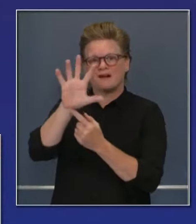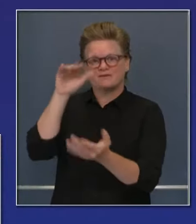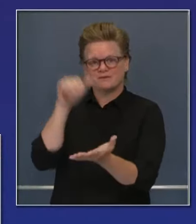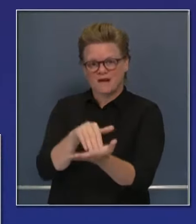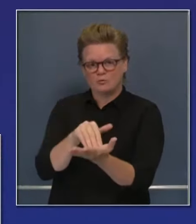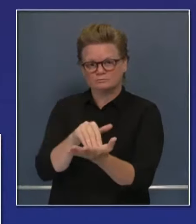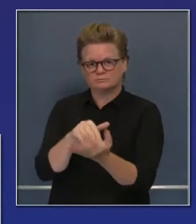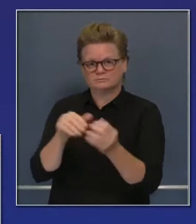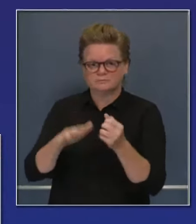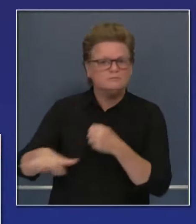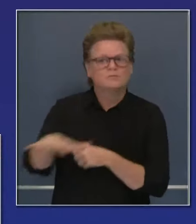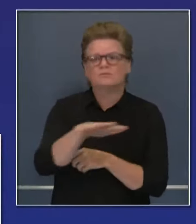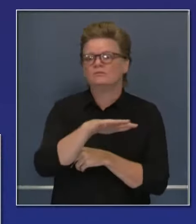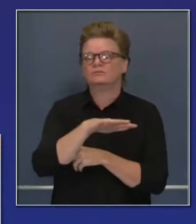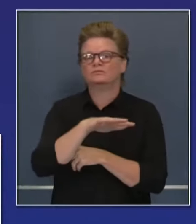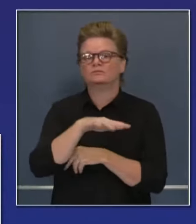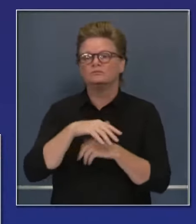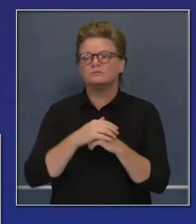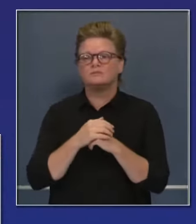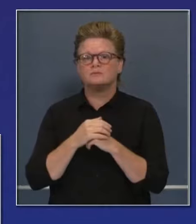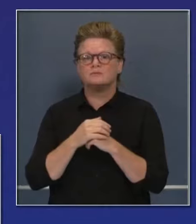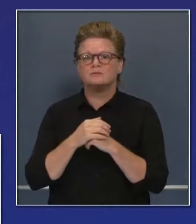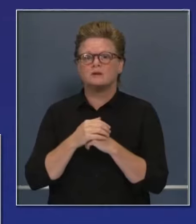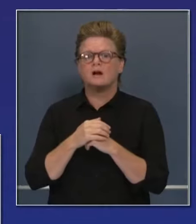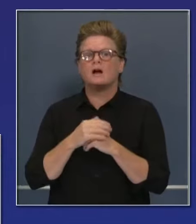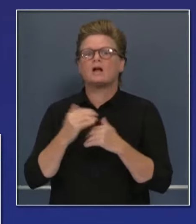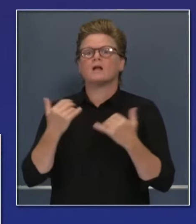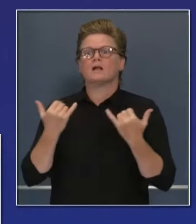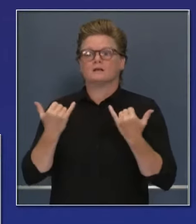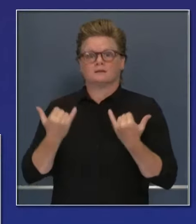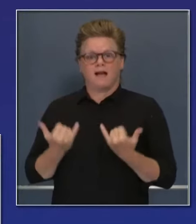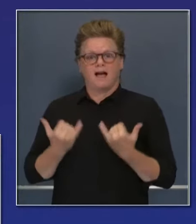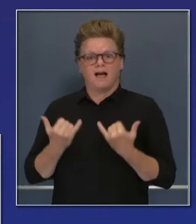We were at 76% containment. Today, we're at 91%